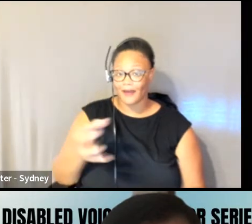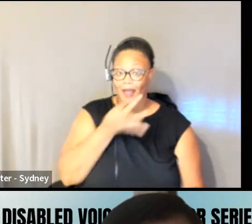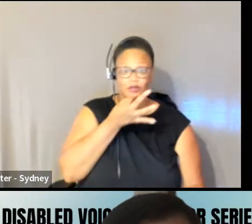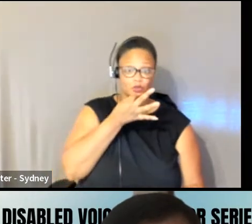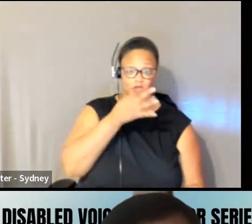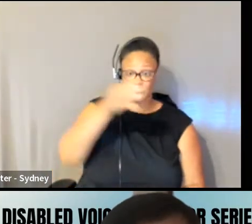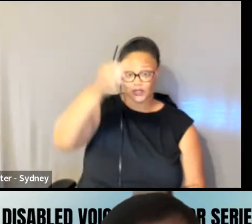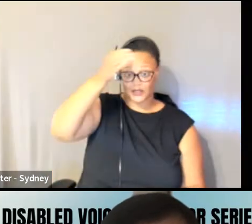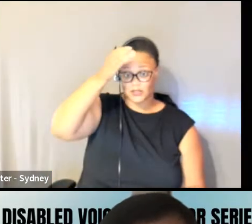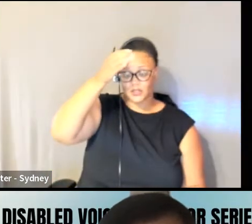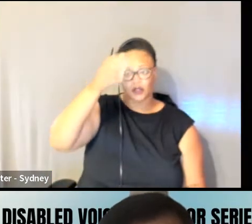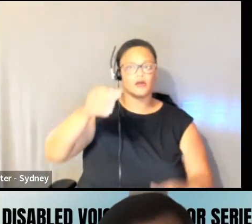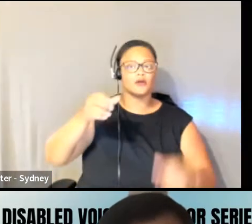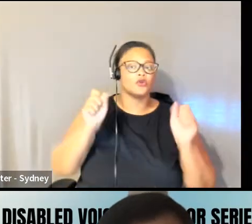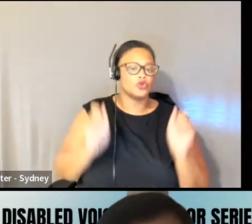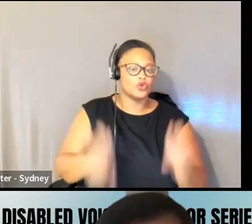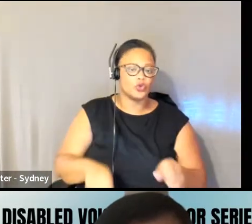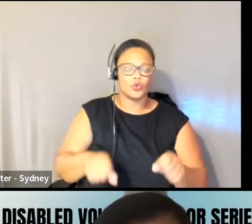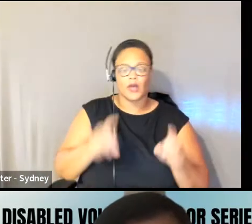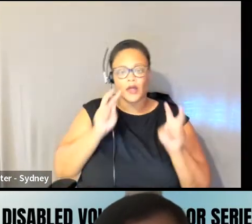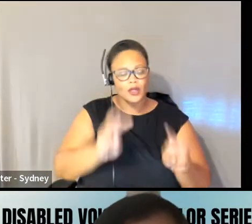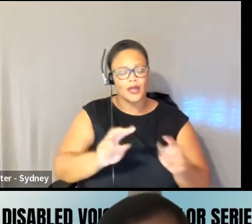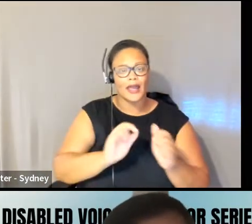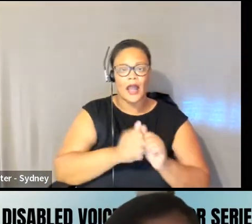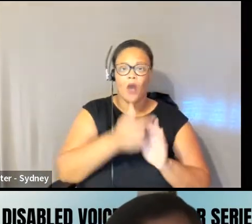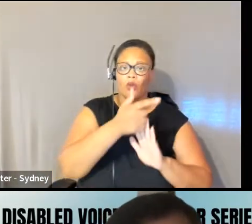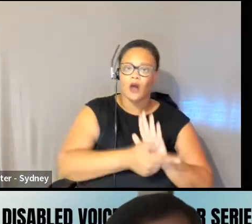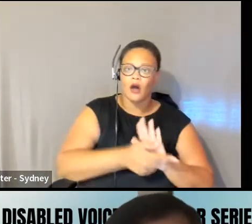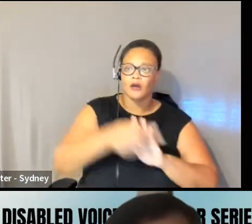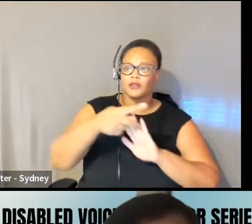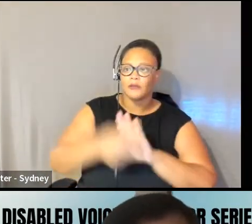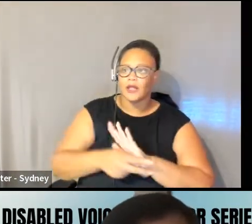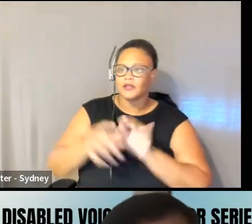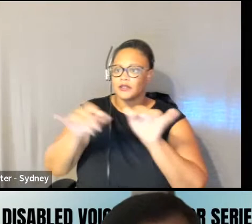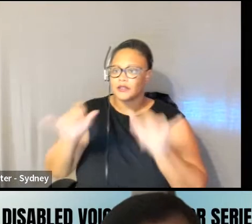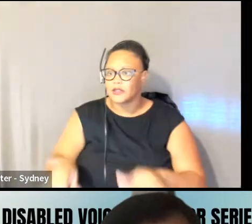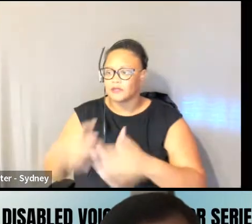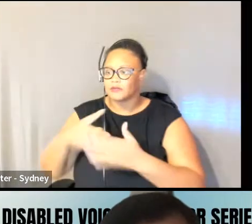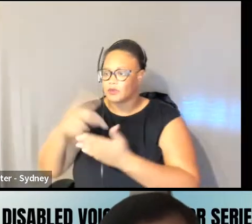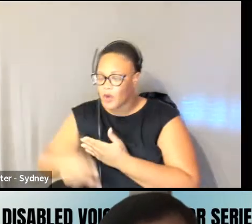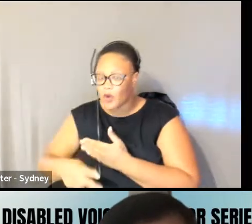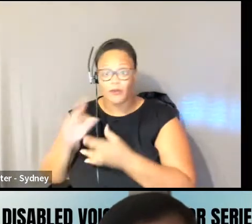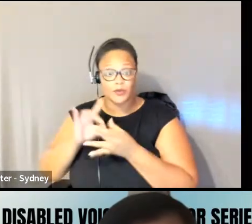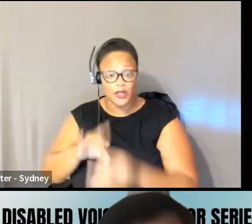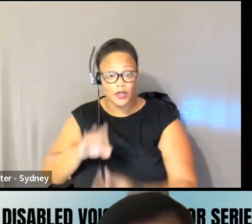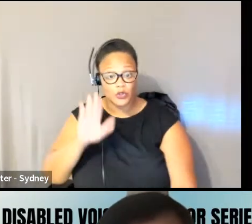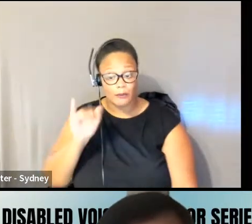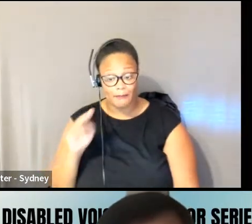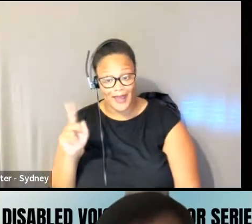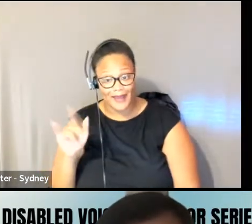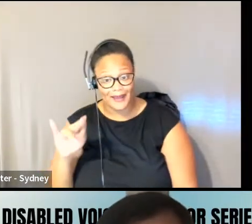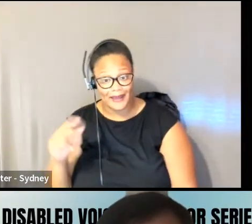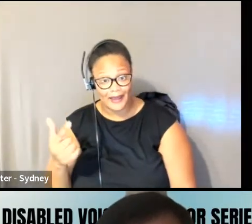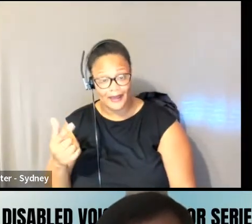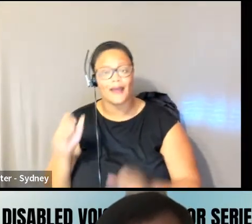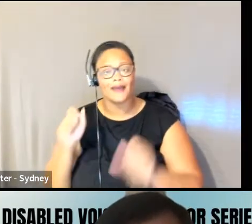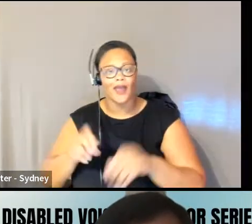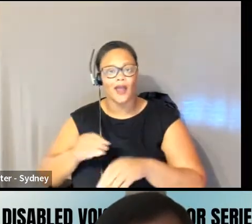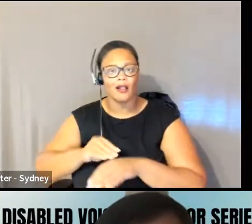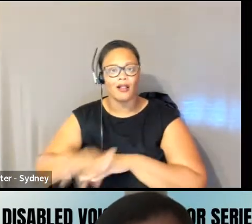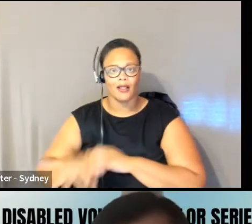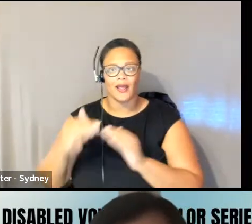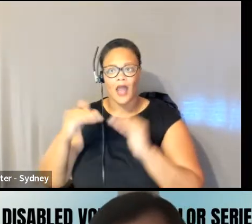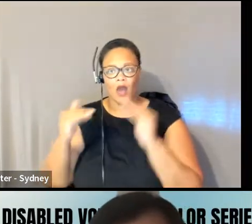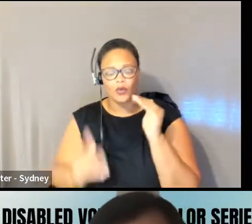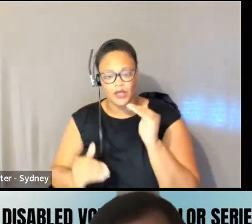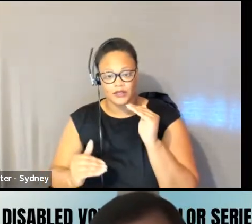can look at how laws, policies, systems, and programs in banking might be disequitable. And then you have the knowledge